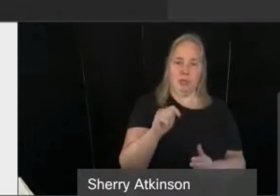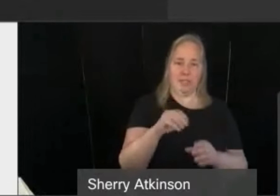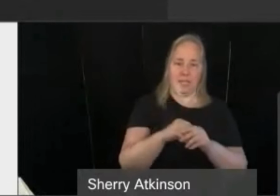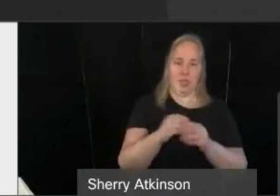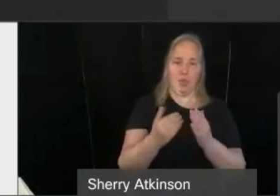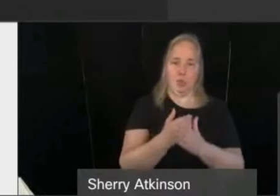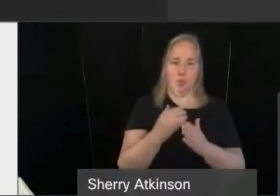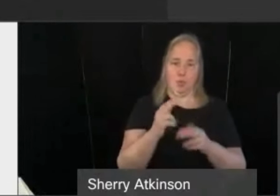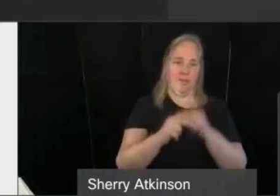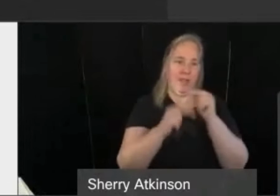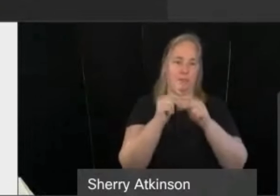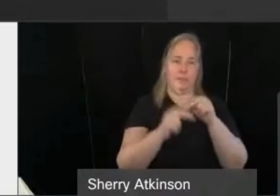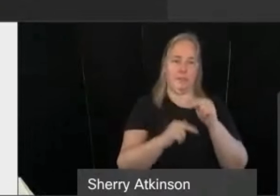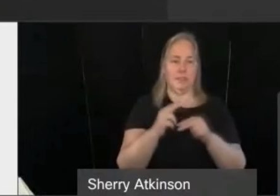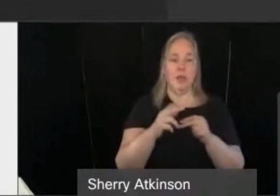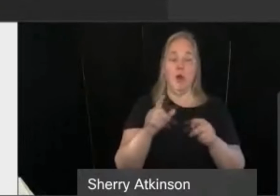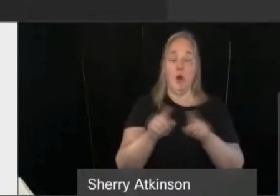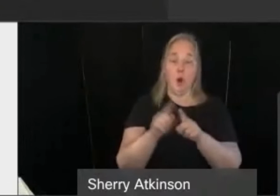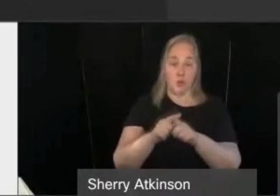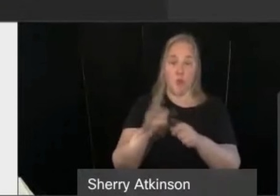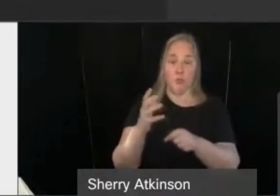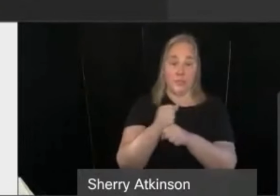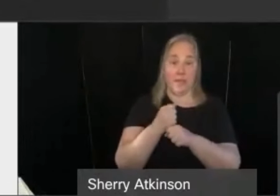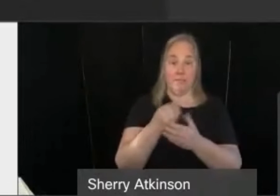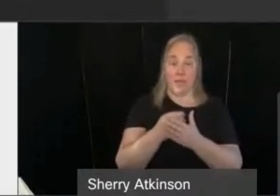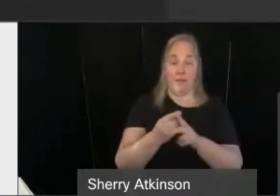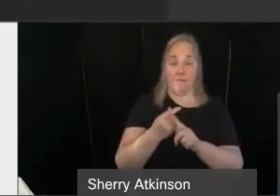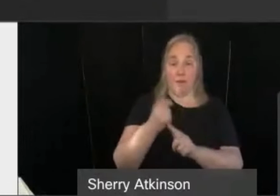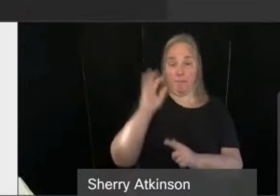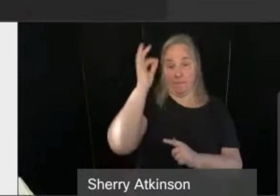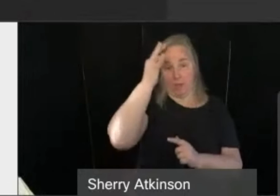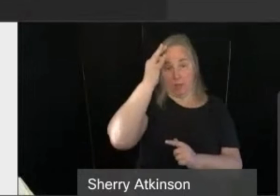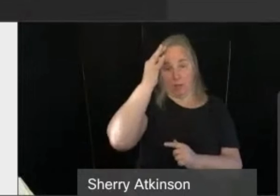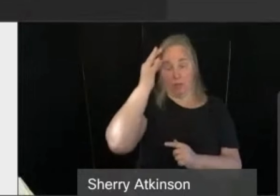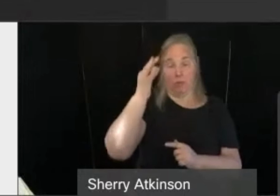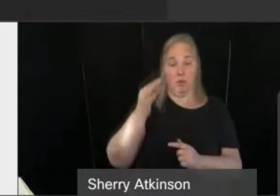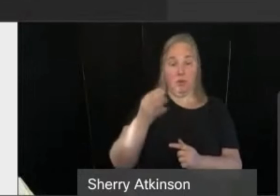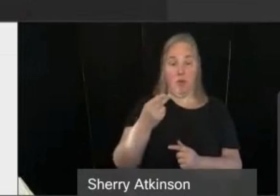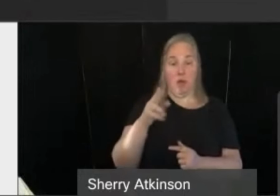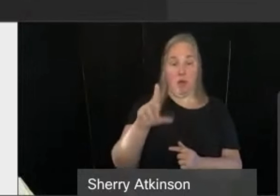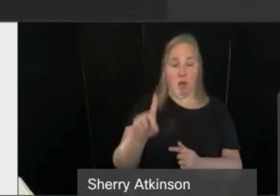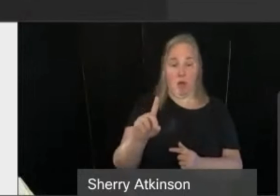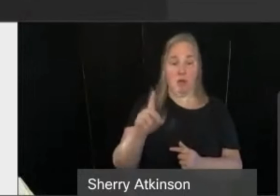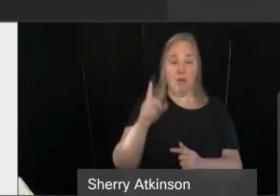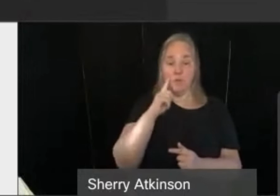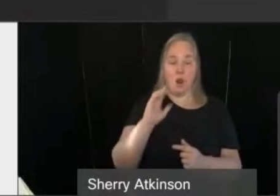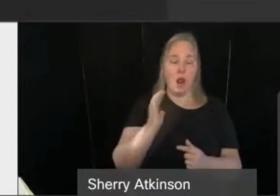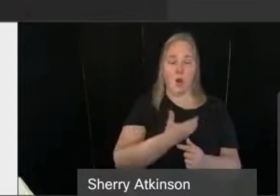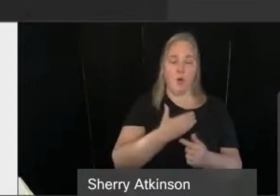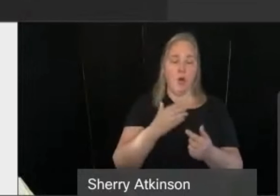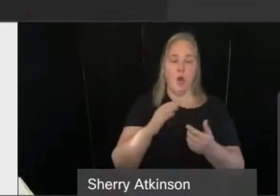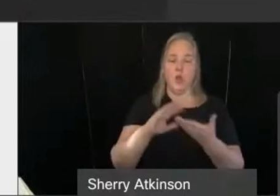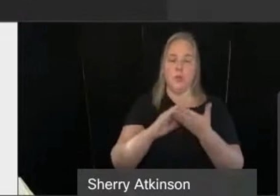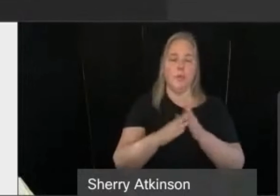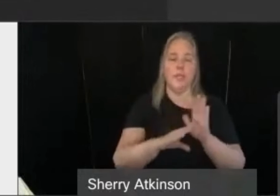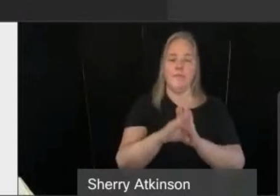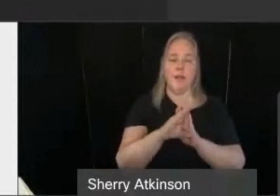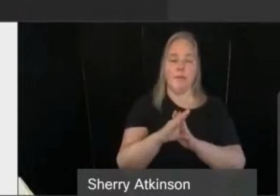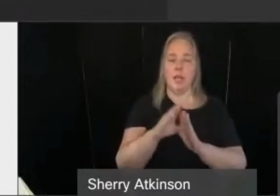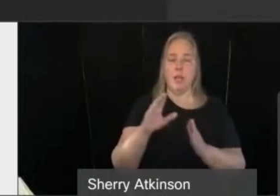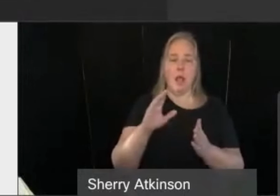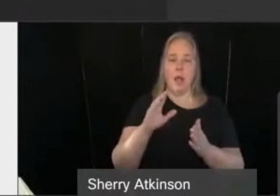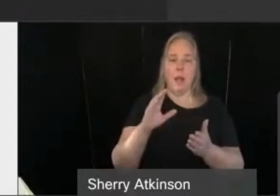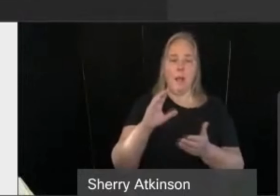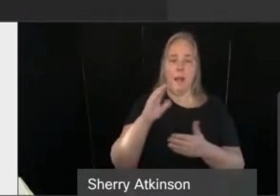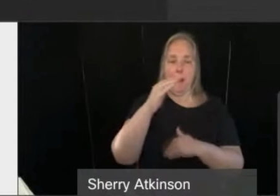from the federal government, from HUD, for our community development block grant and home programs. And for this